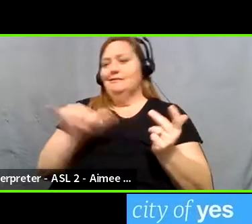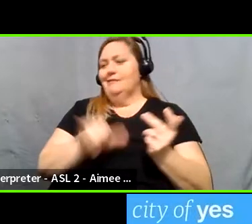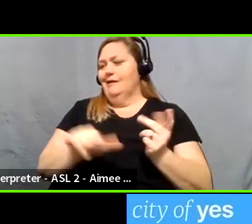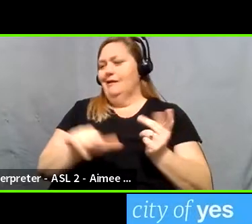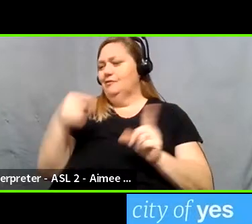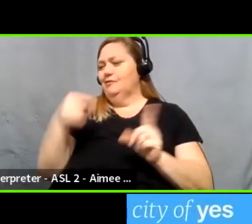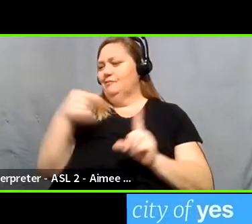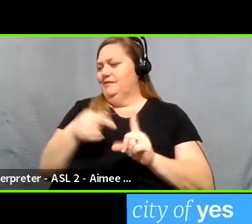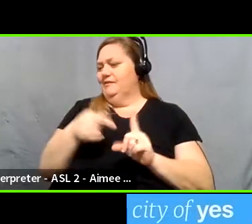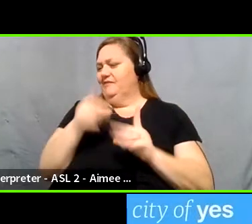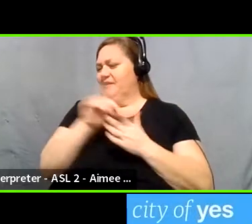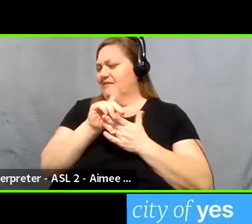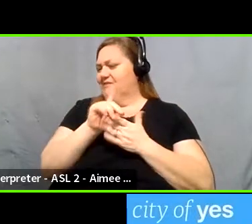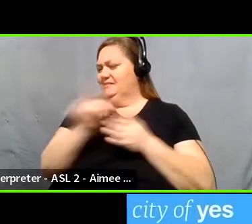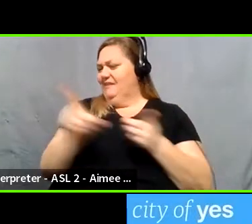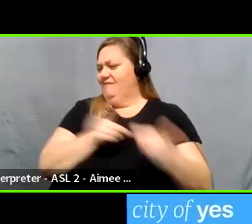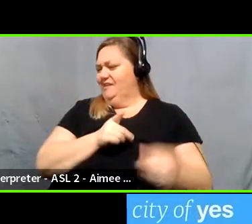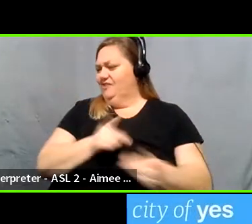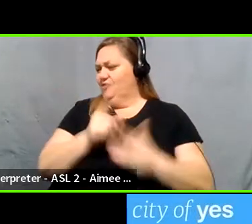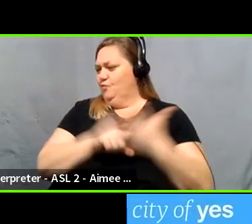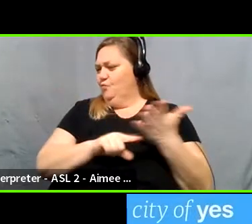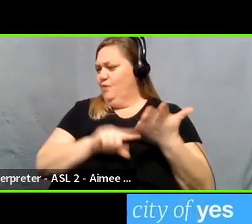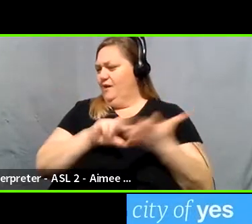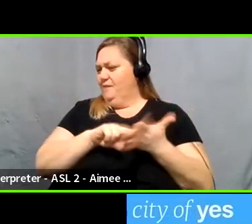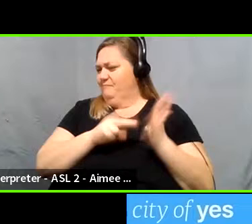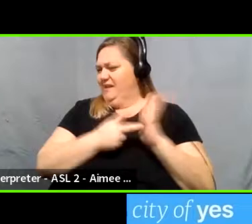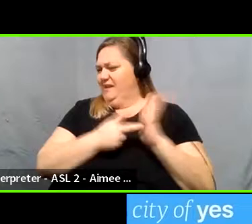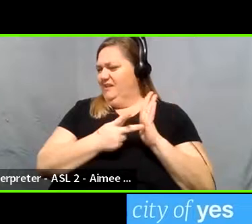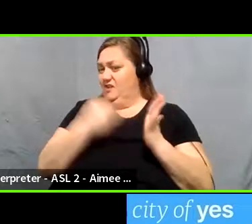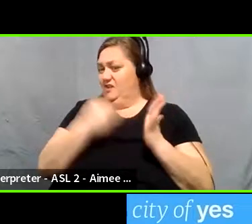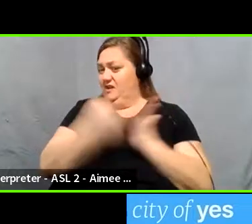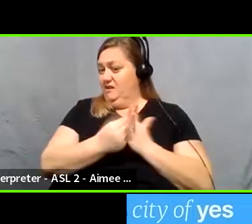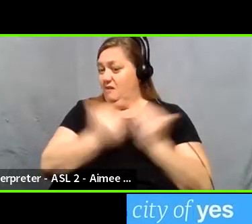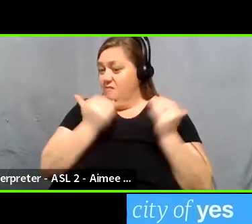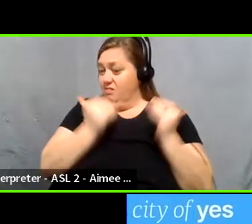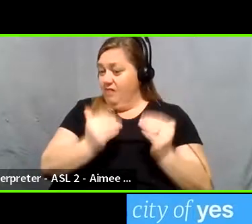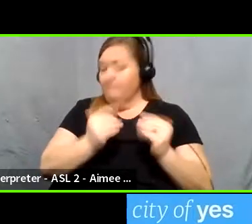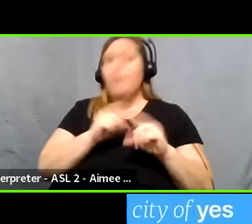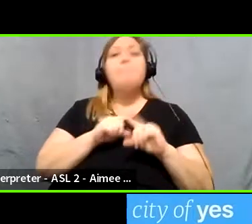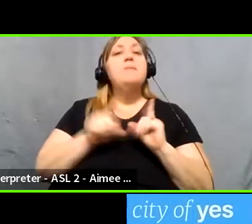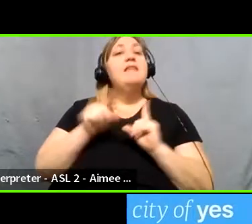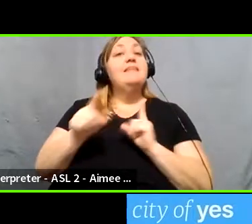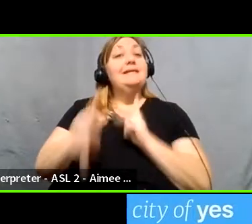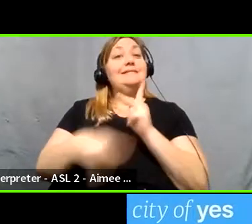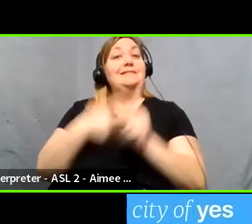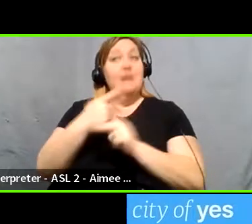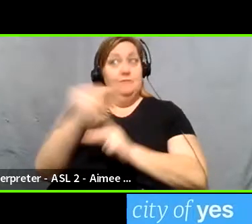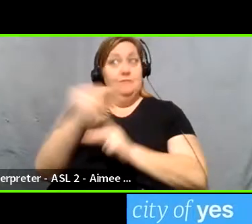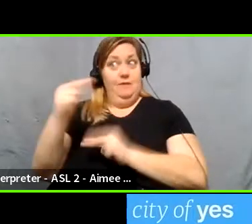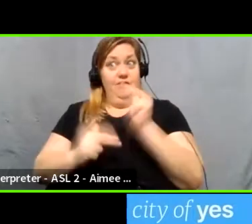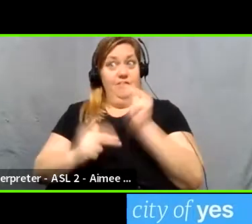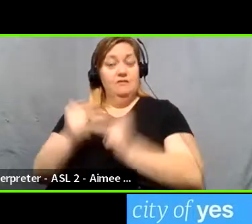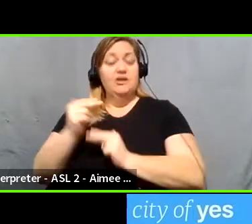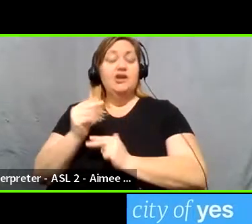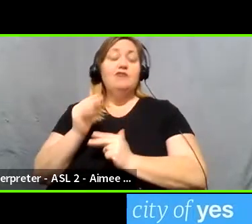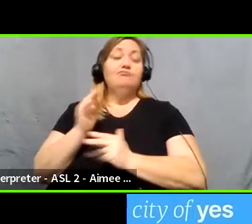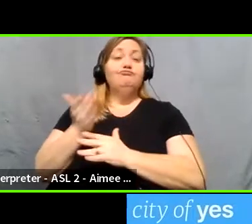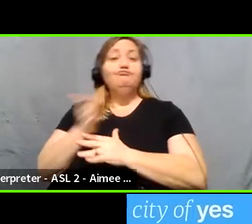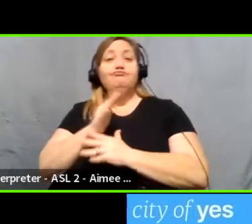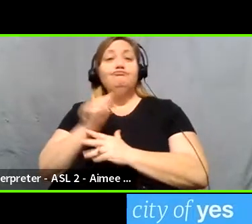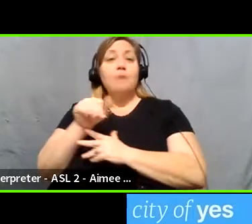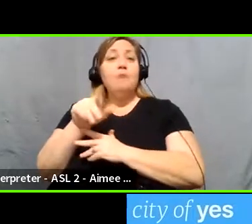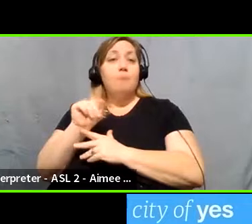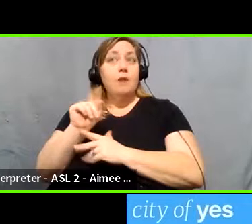definition of what that income level is. But these types of buildings, a modest apartment building, has